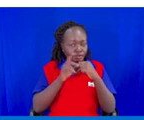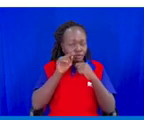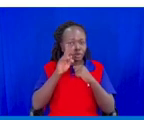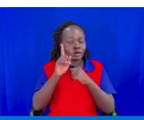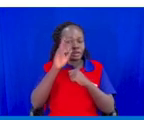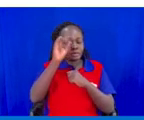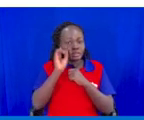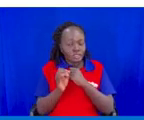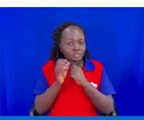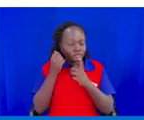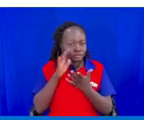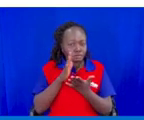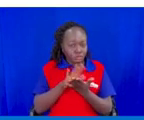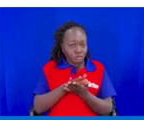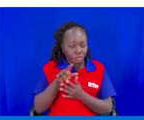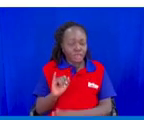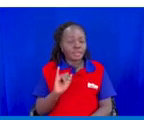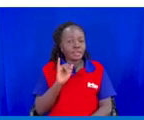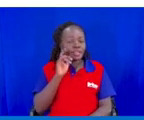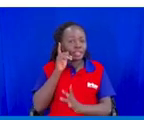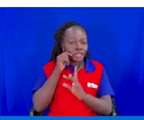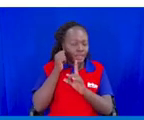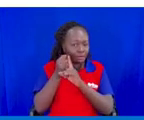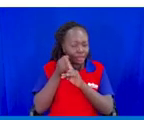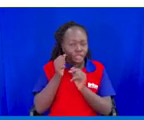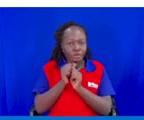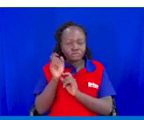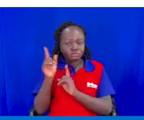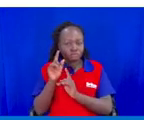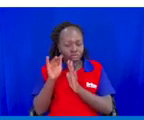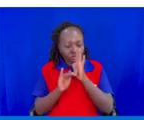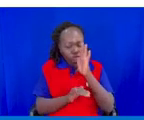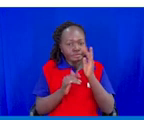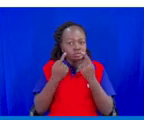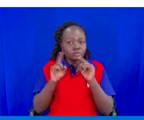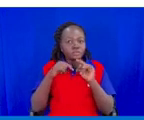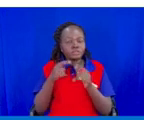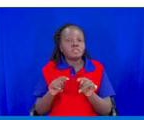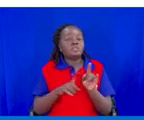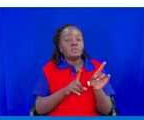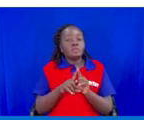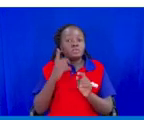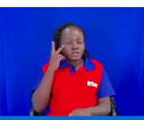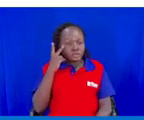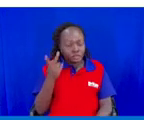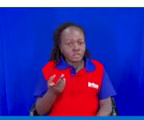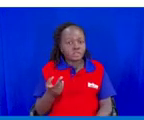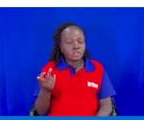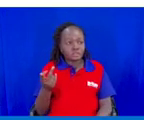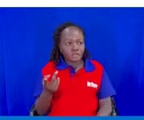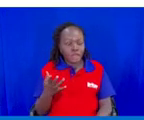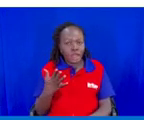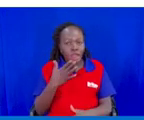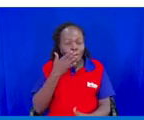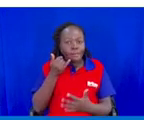7.1%, being impacted by the fact that interest rates are traveling lower. But we're trying as well to see how best